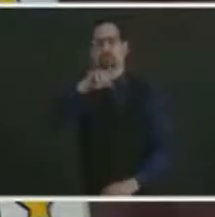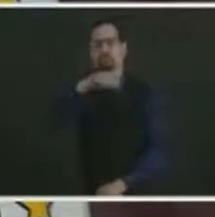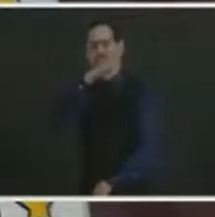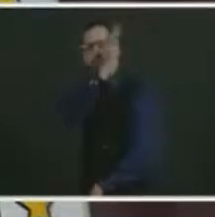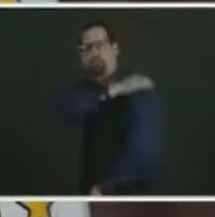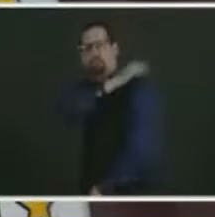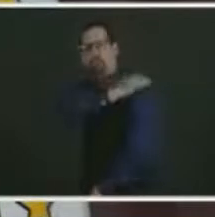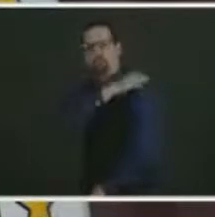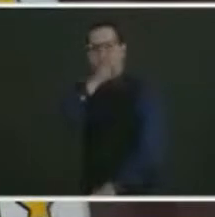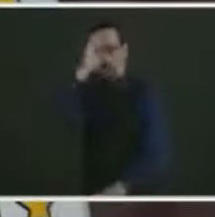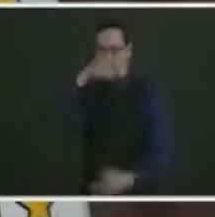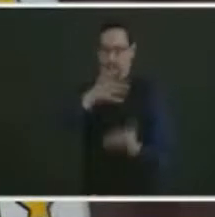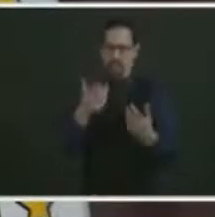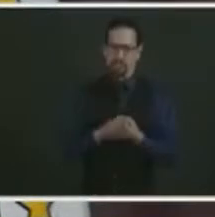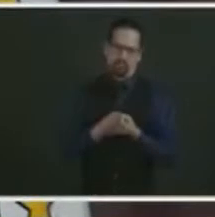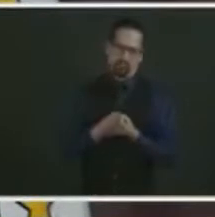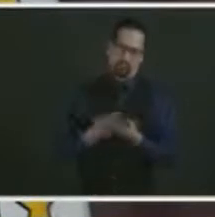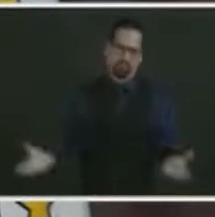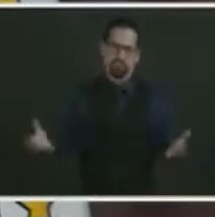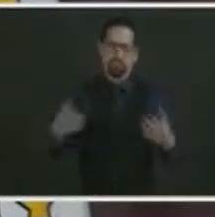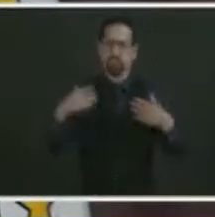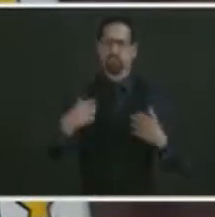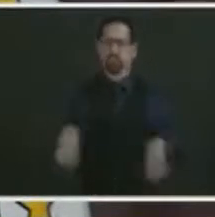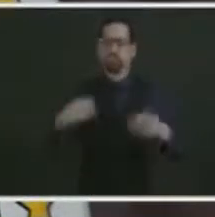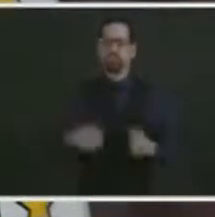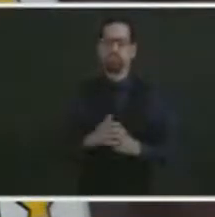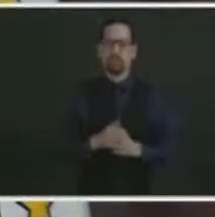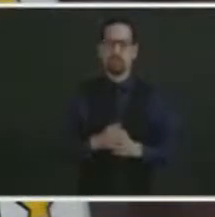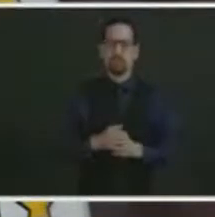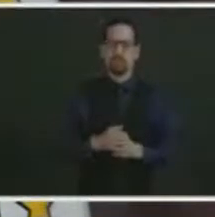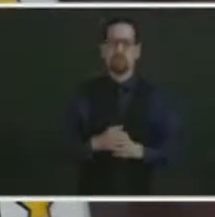will say, I also